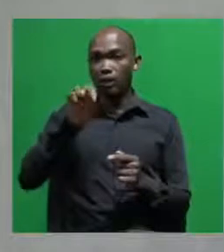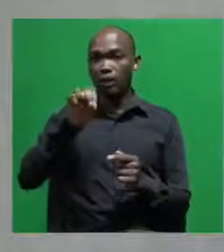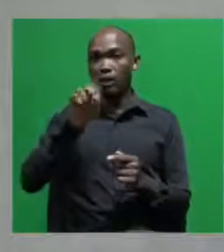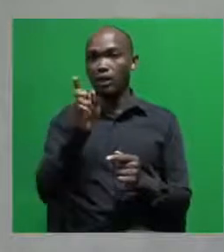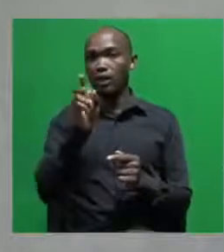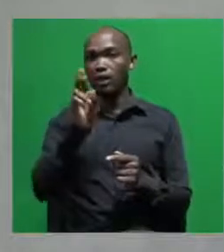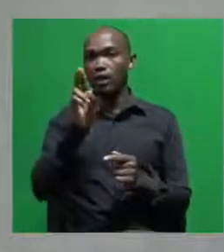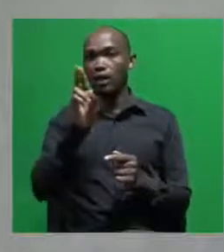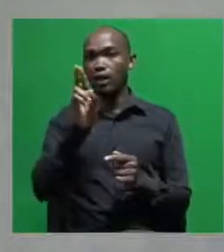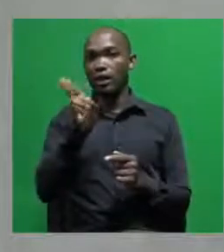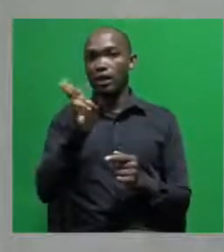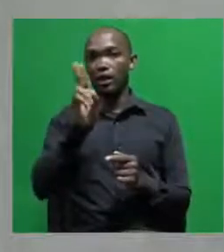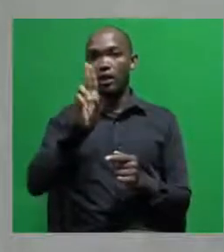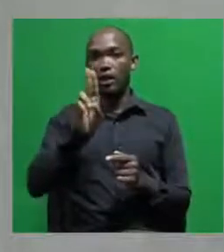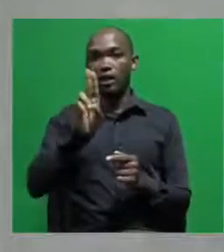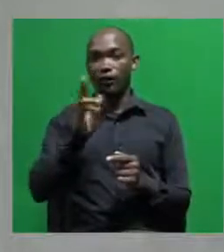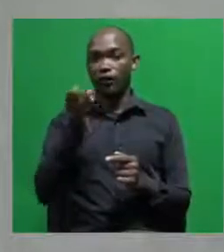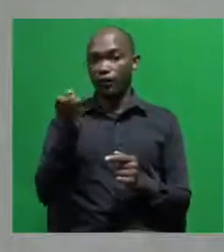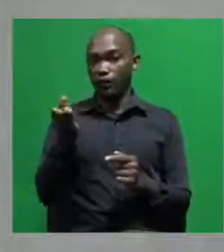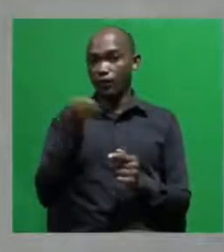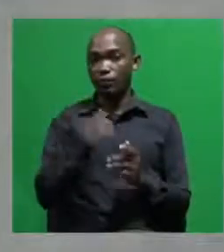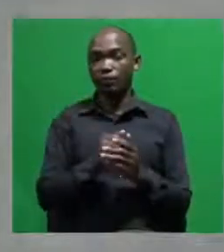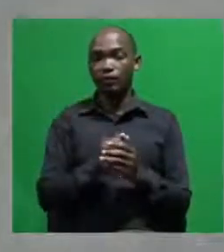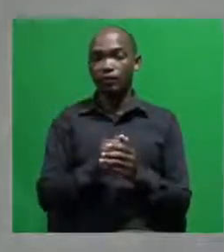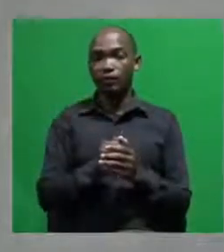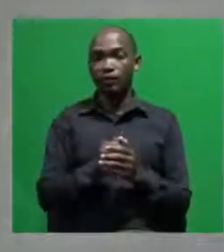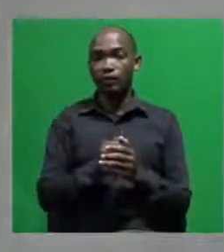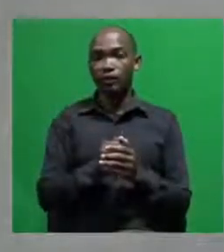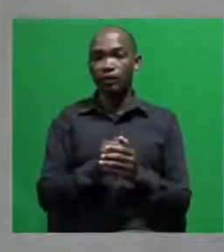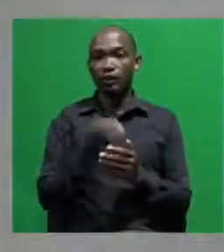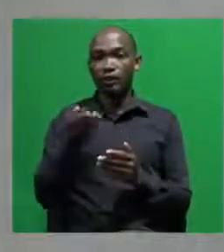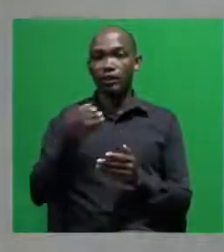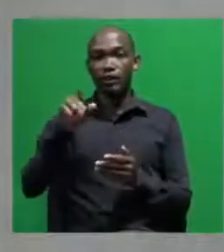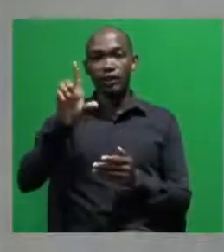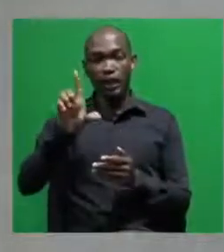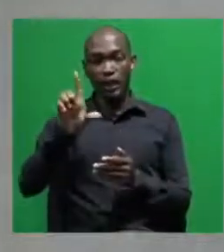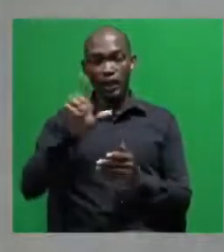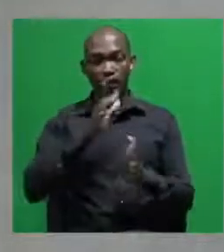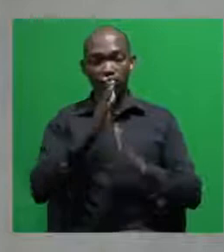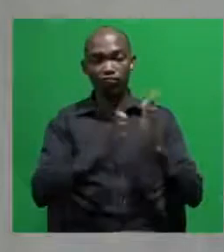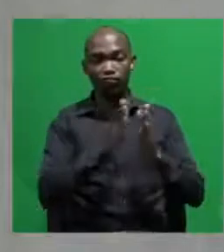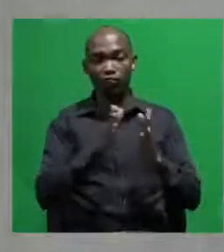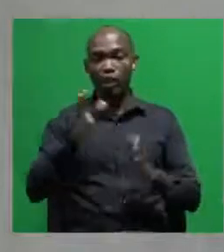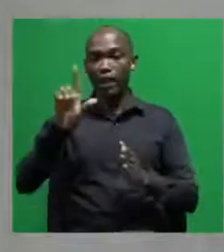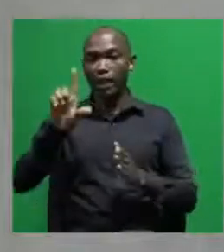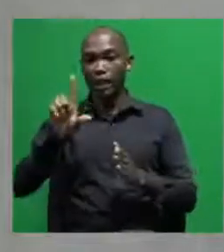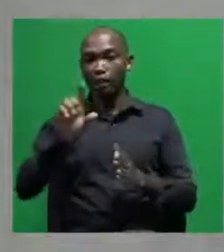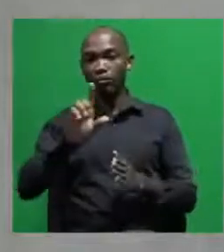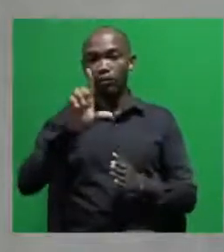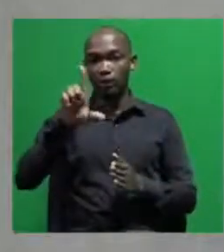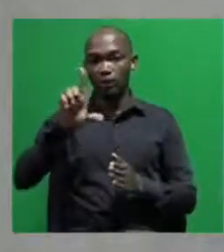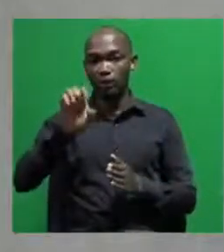length, denoted by small l. This is the length.